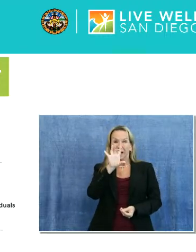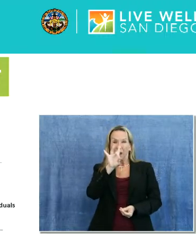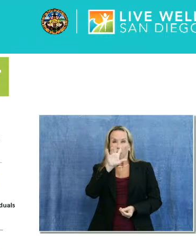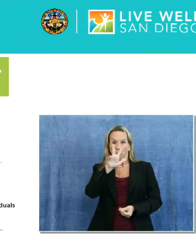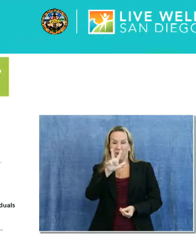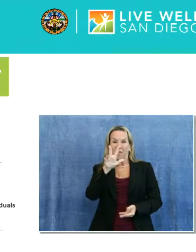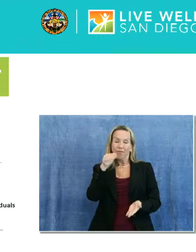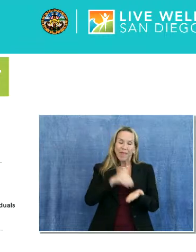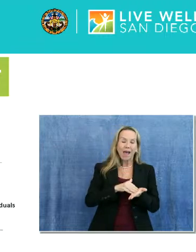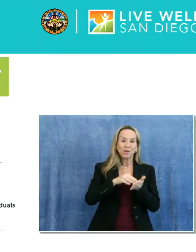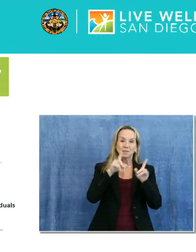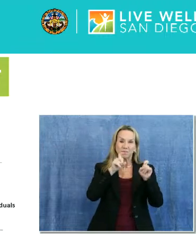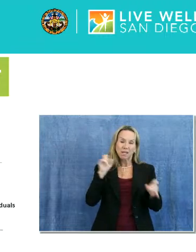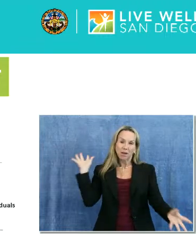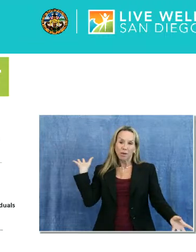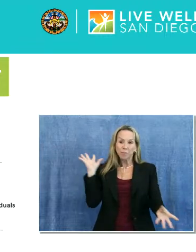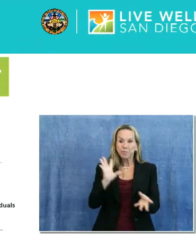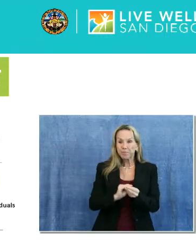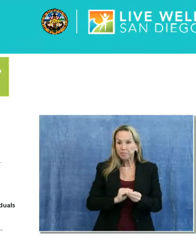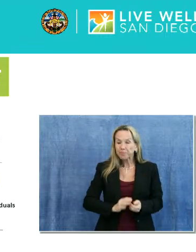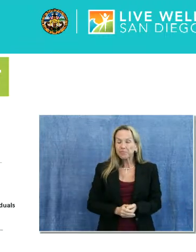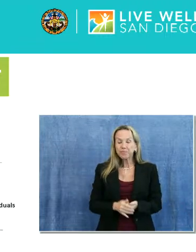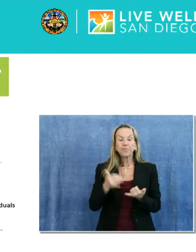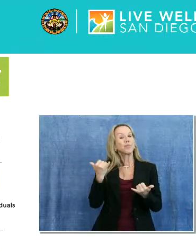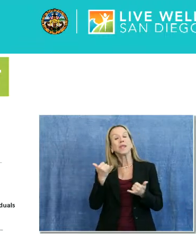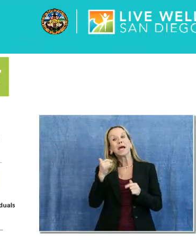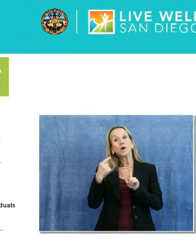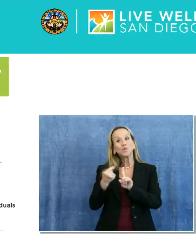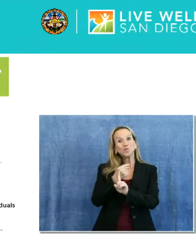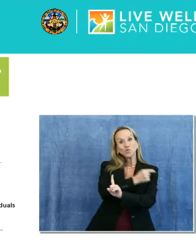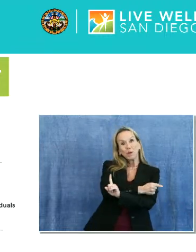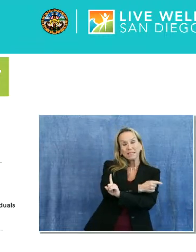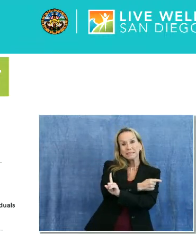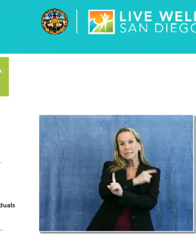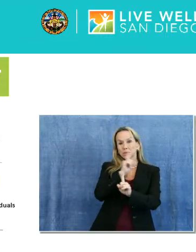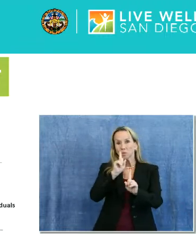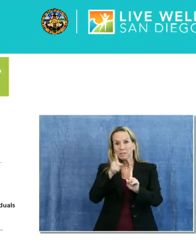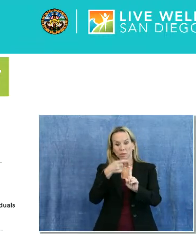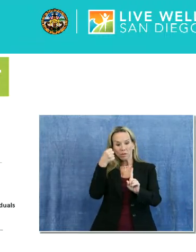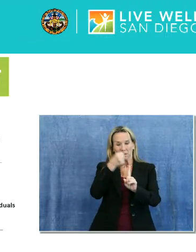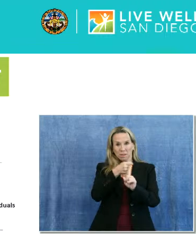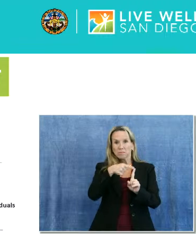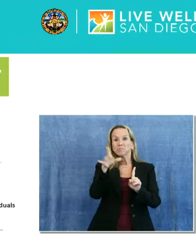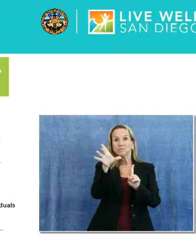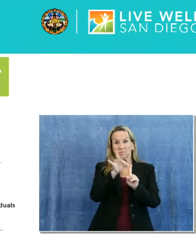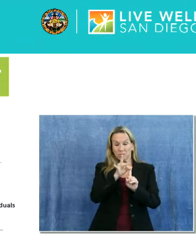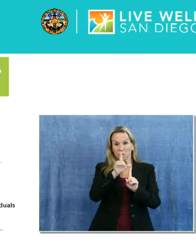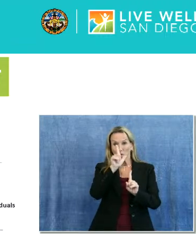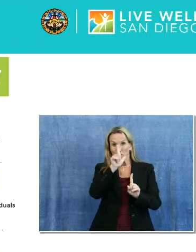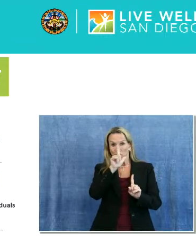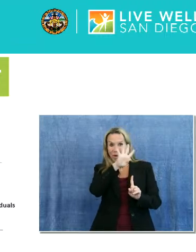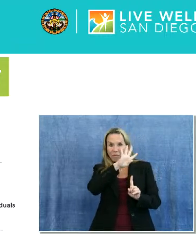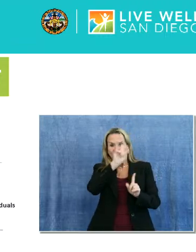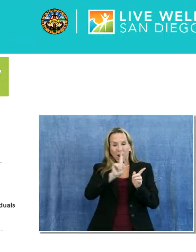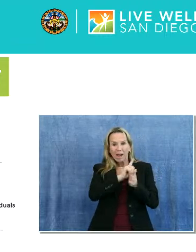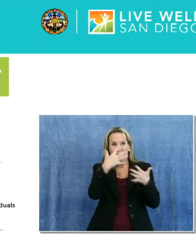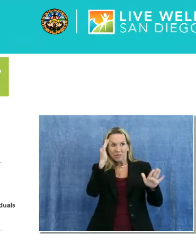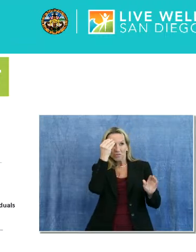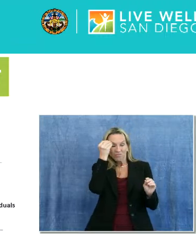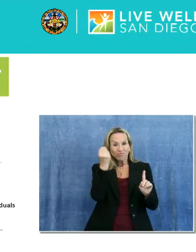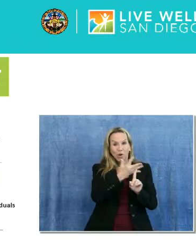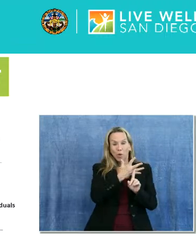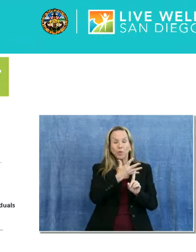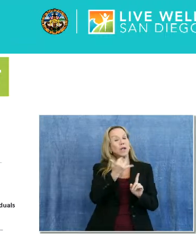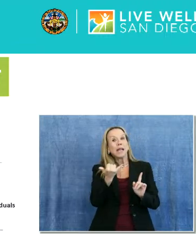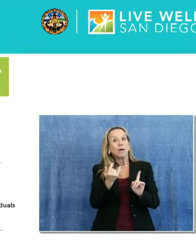Our 7-day average of investigations initiated within 24 hours is now where we want it to be, 97%. Again, it was not that long ago.